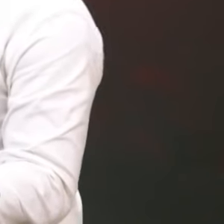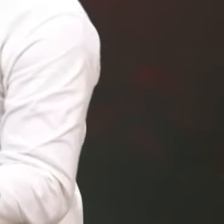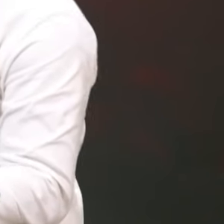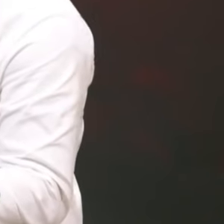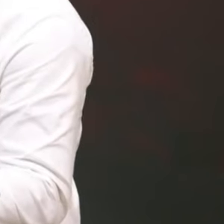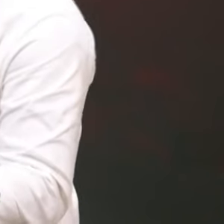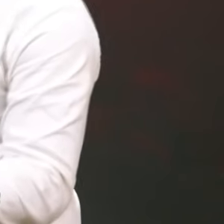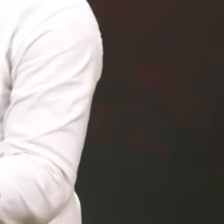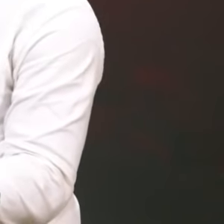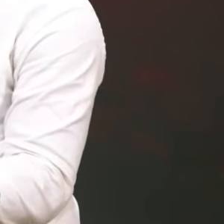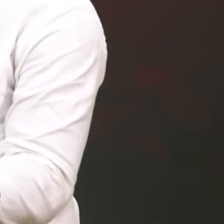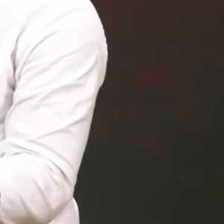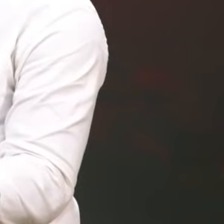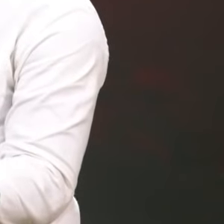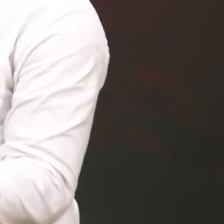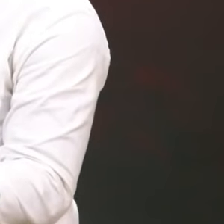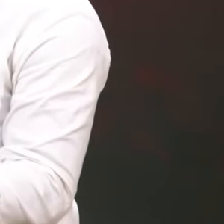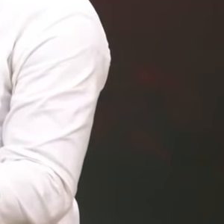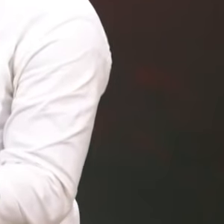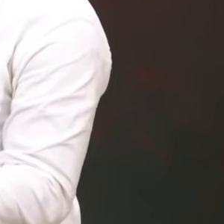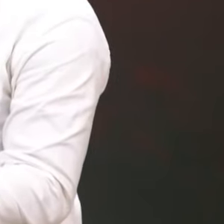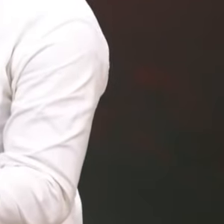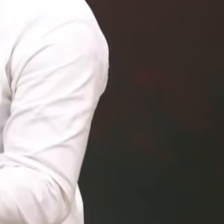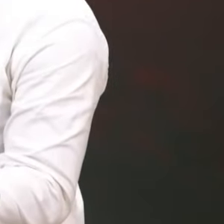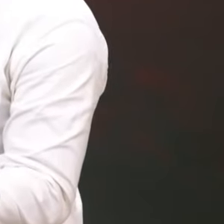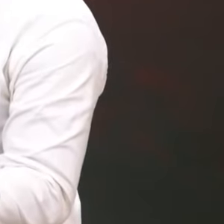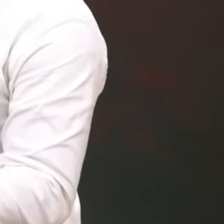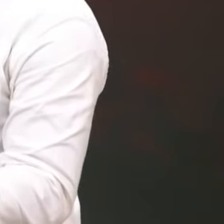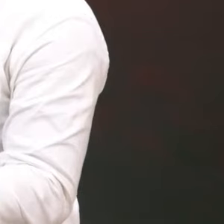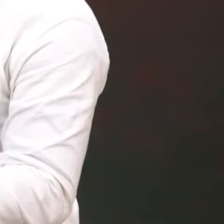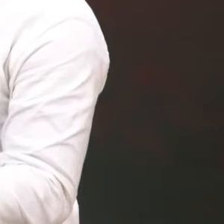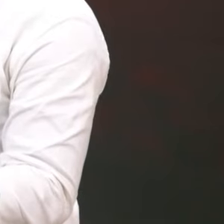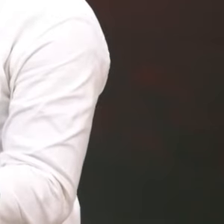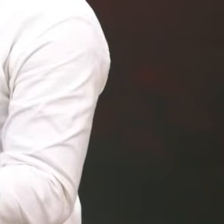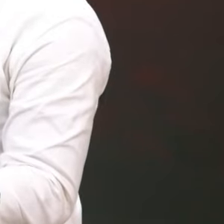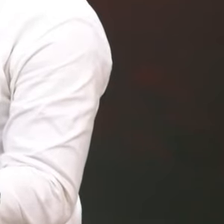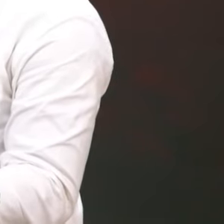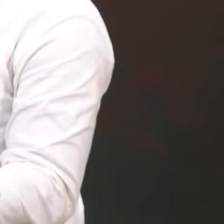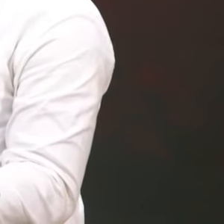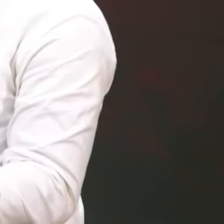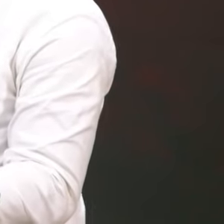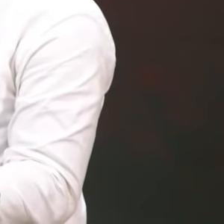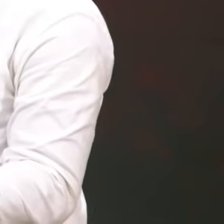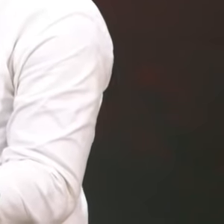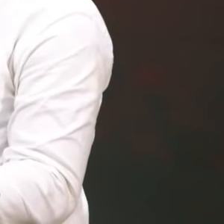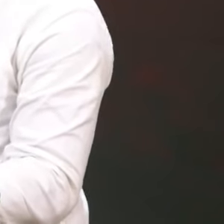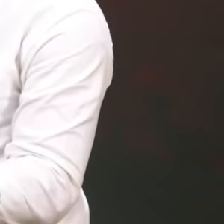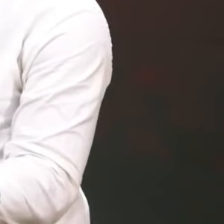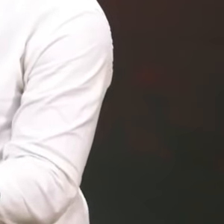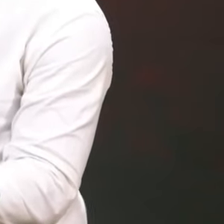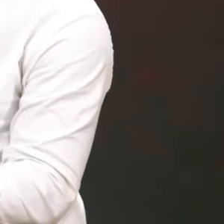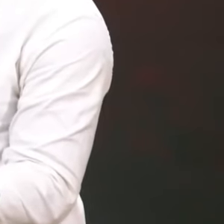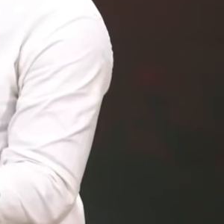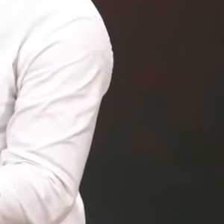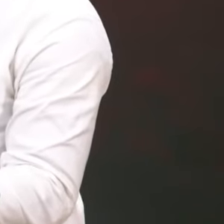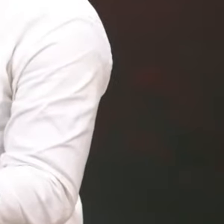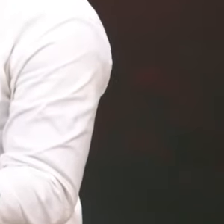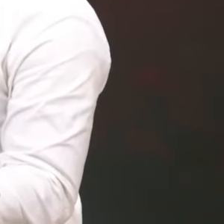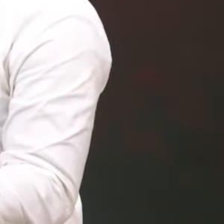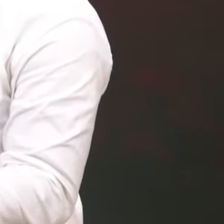He went for me. All the way to Calvary he went for